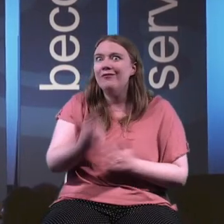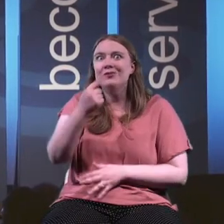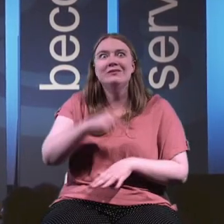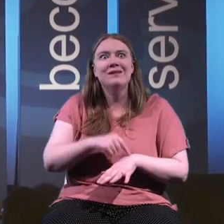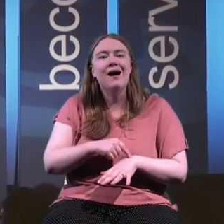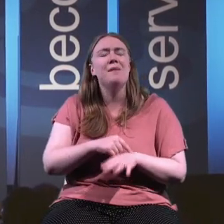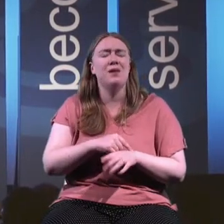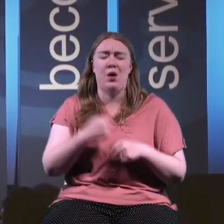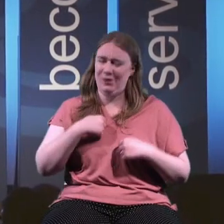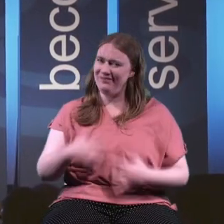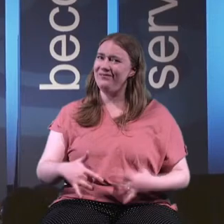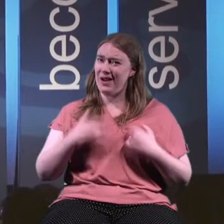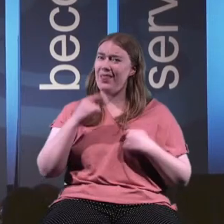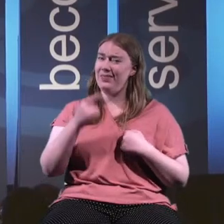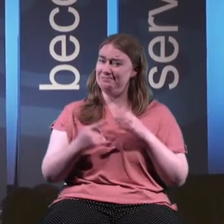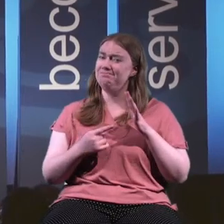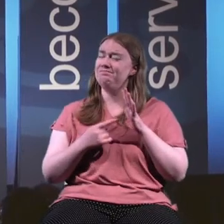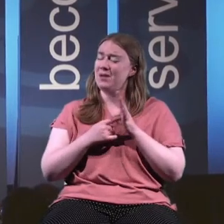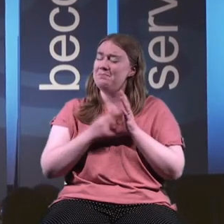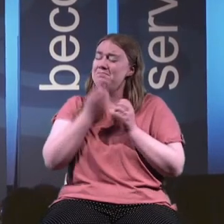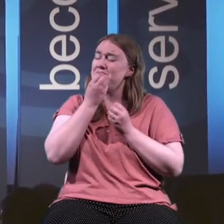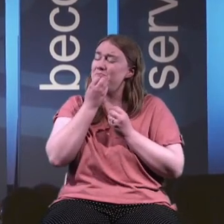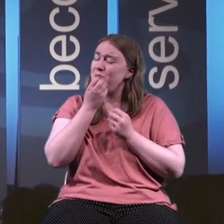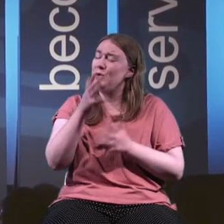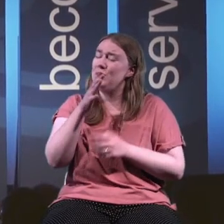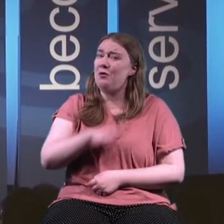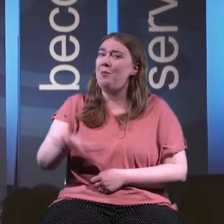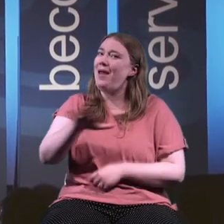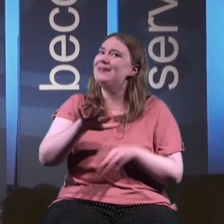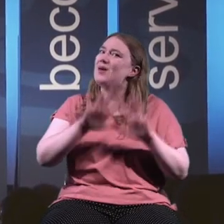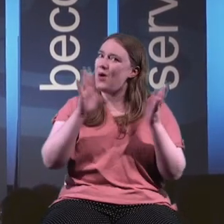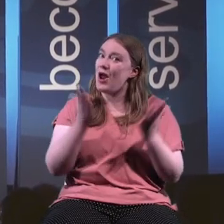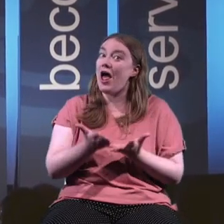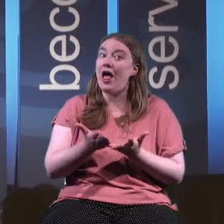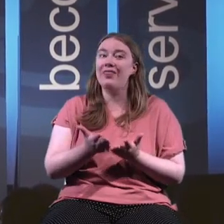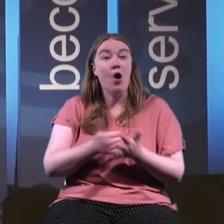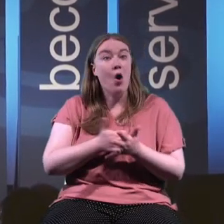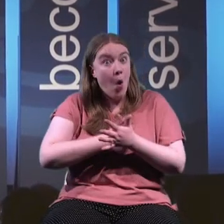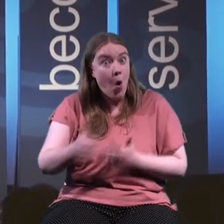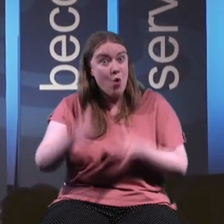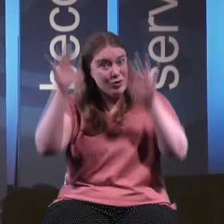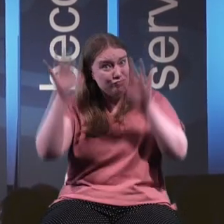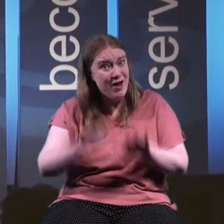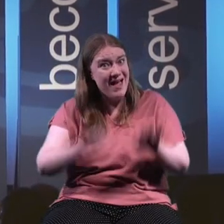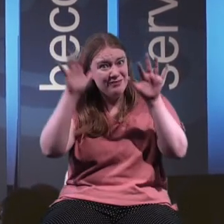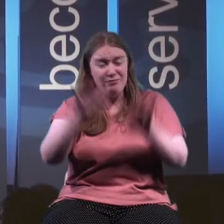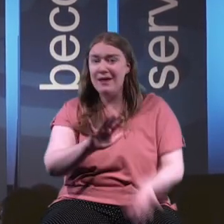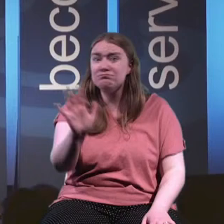the most beautiful spots on earth, and it's not always raining.